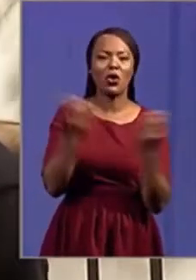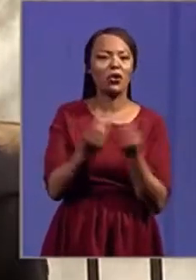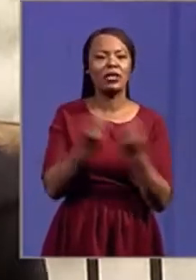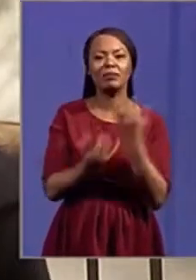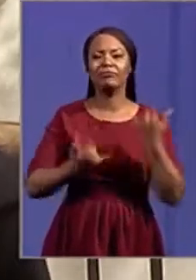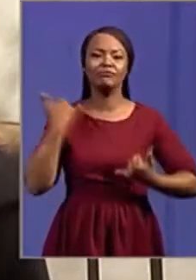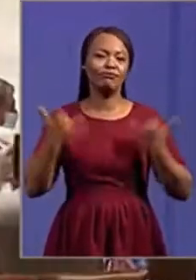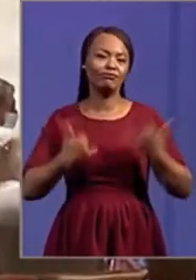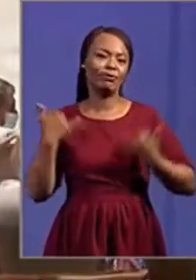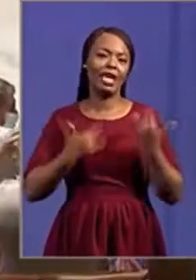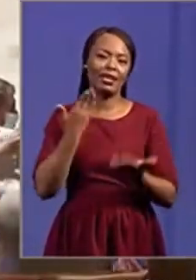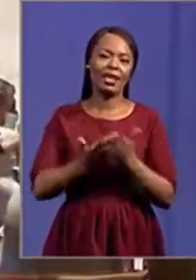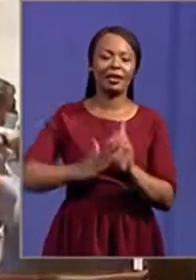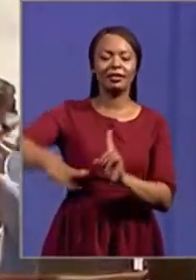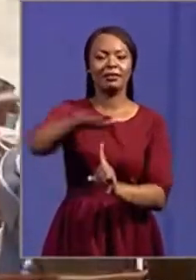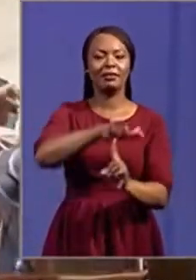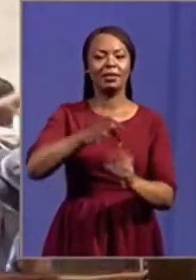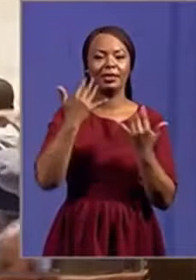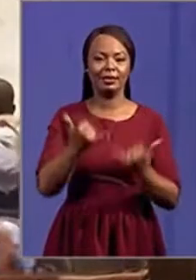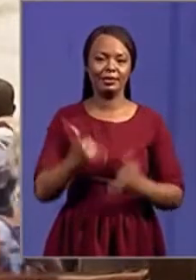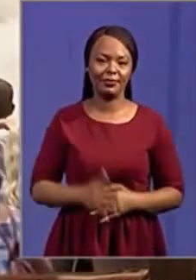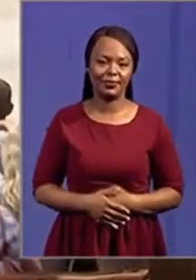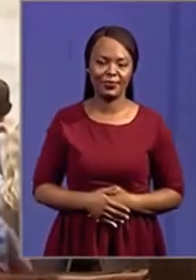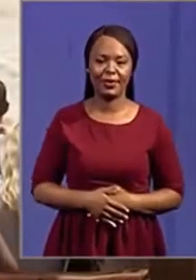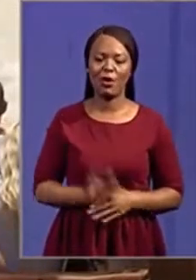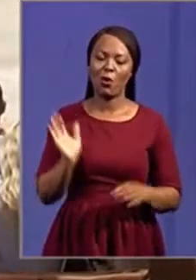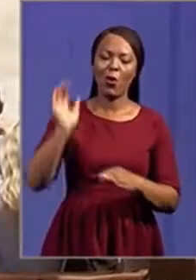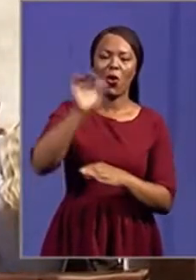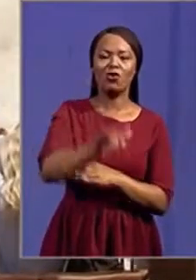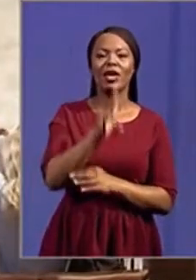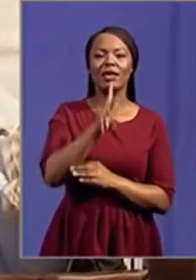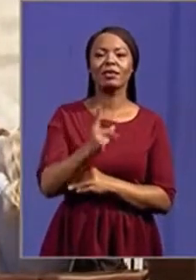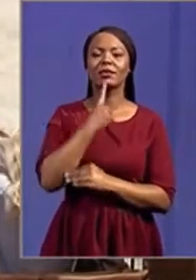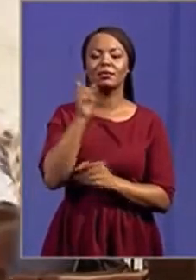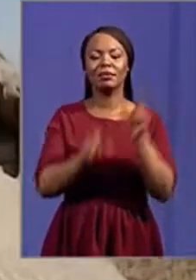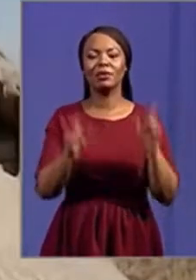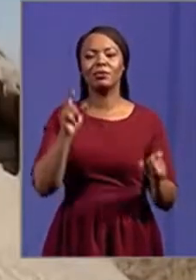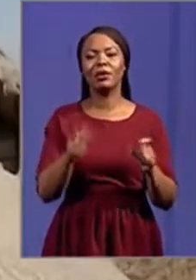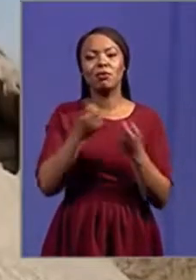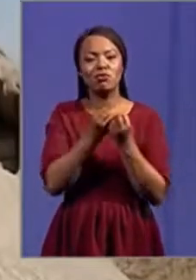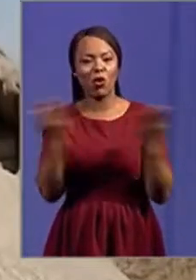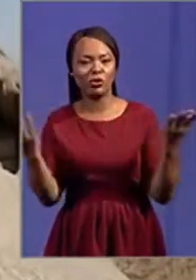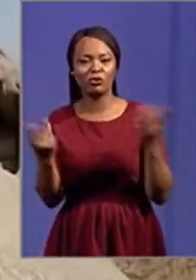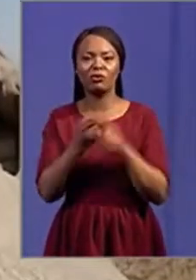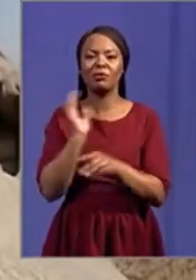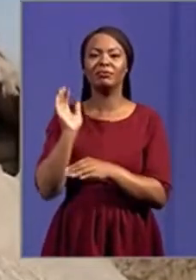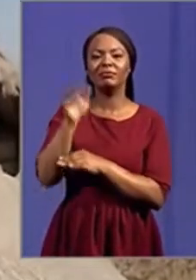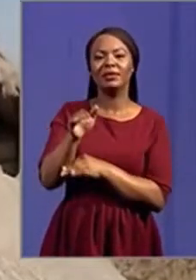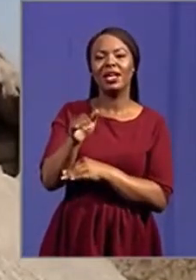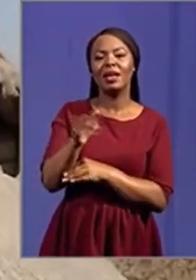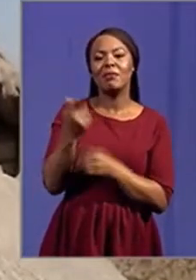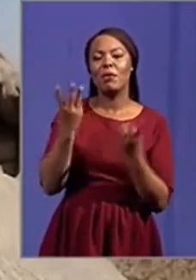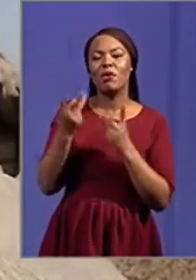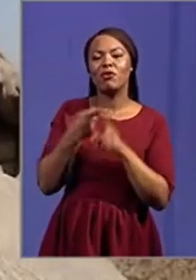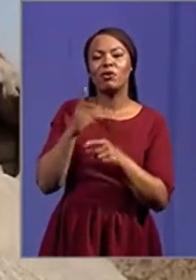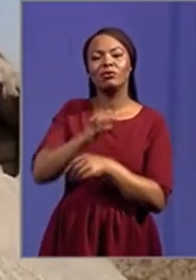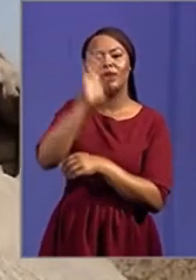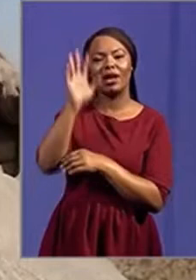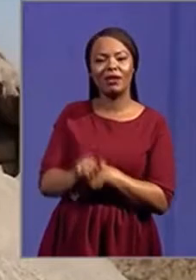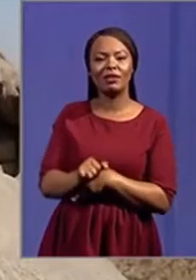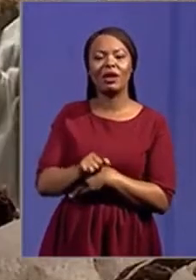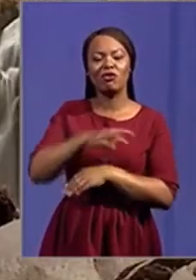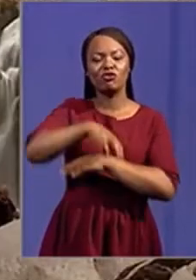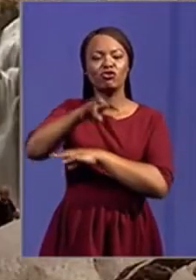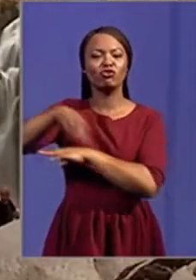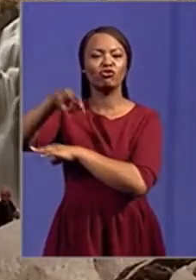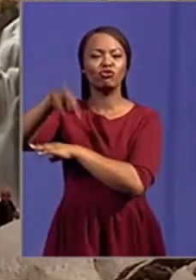tourism in this area. Baeti ba fetang ba dikete bao boholo ba bona e leng bahahlaudi ba mona Afrika Borwa ba bona hetse